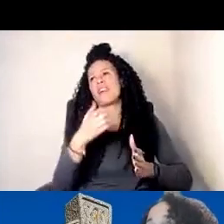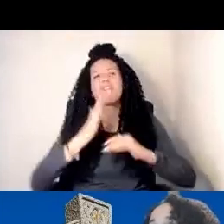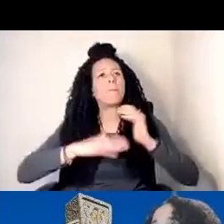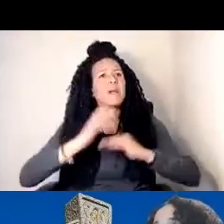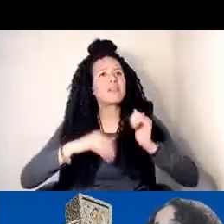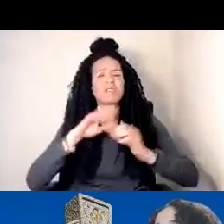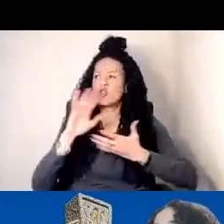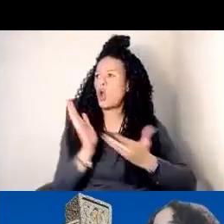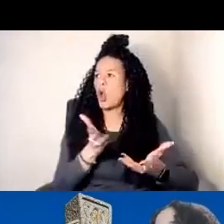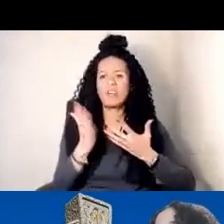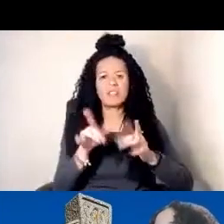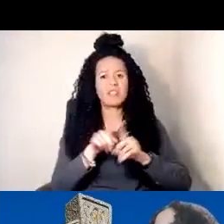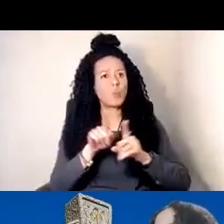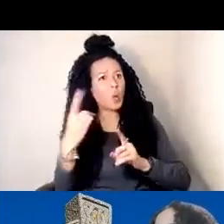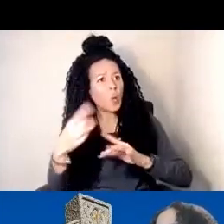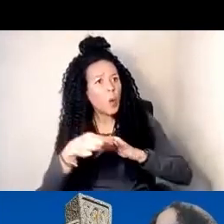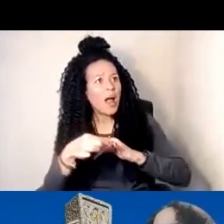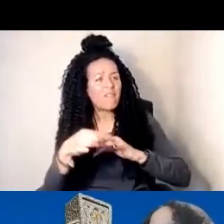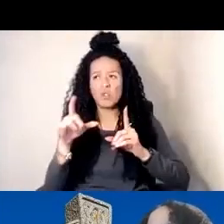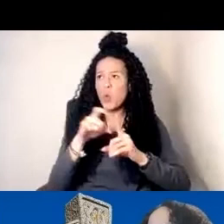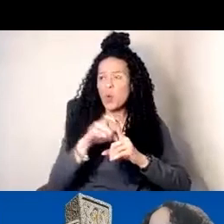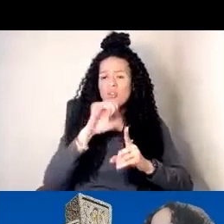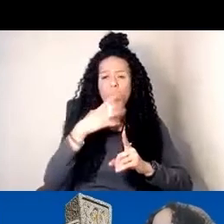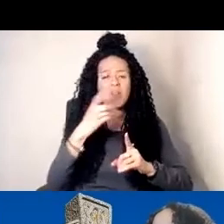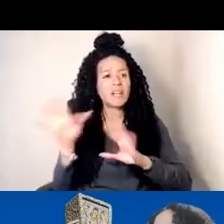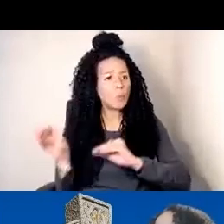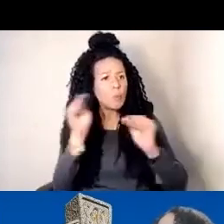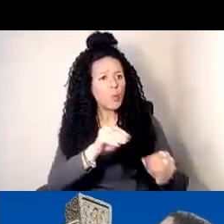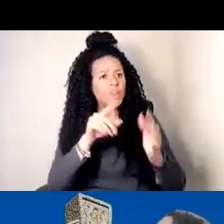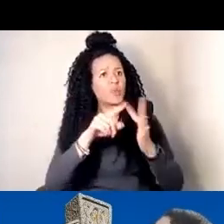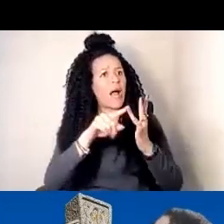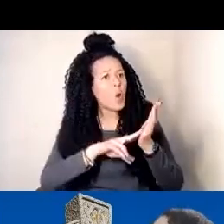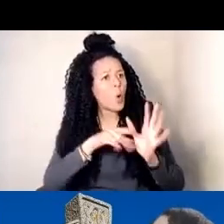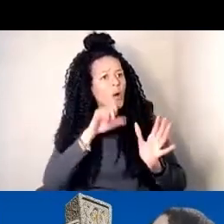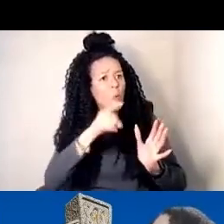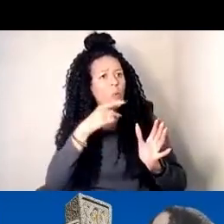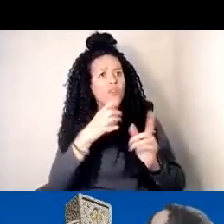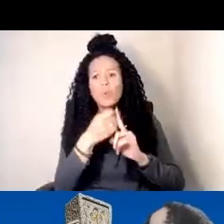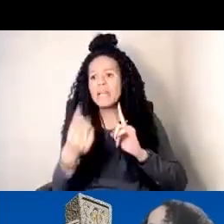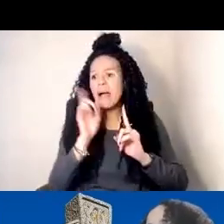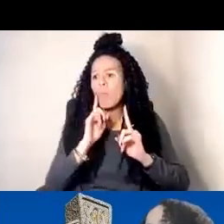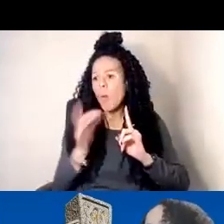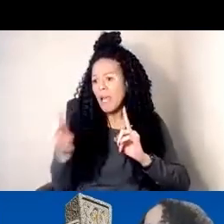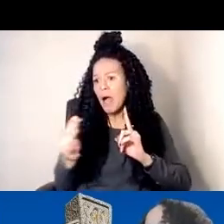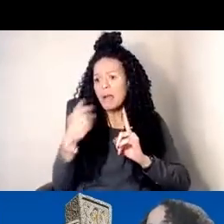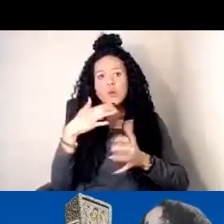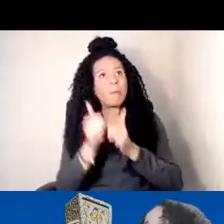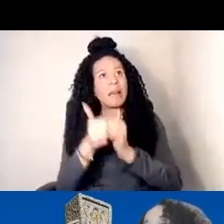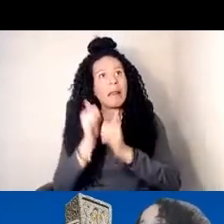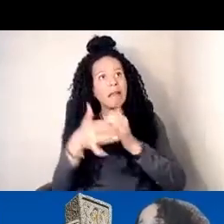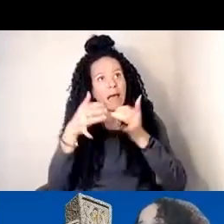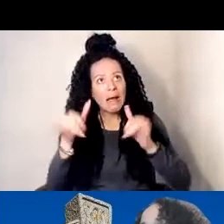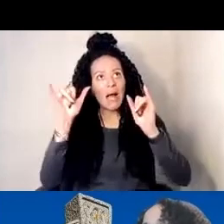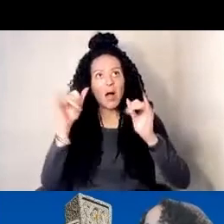servants too, whose wives and daughters would have had to move there to the nearby Woman's Island to milk their cows and